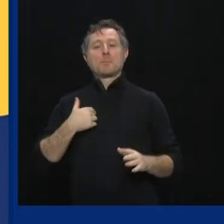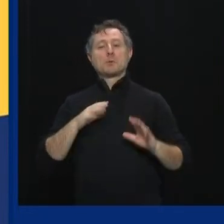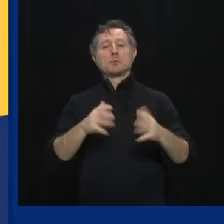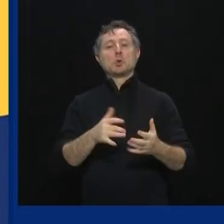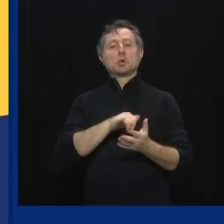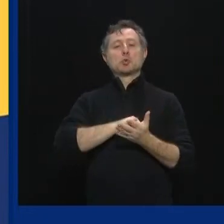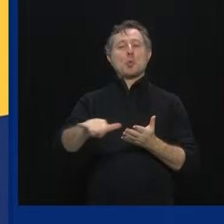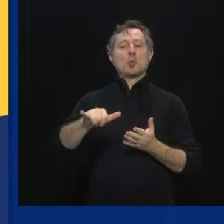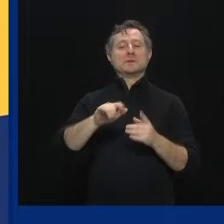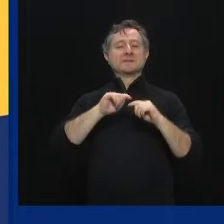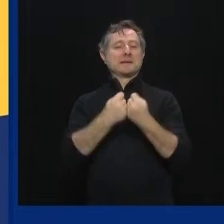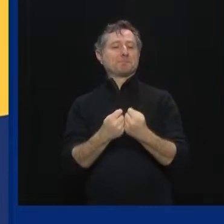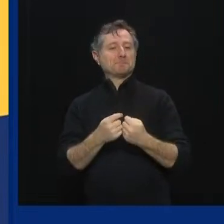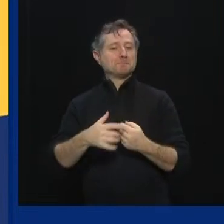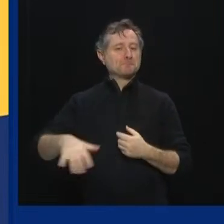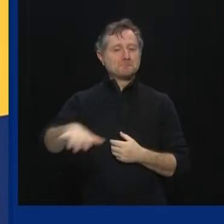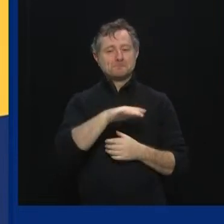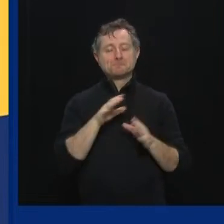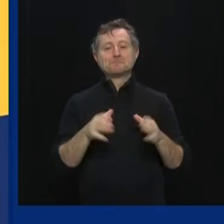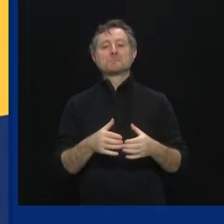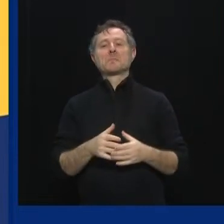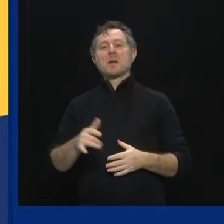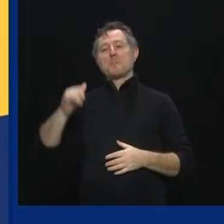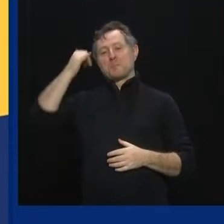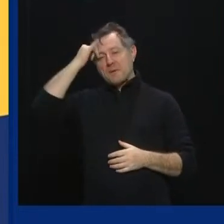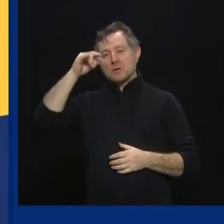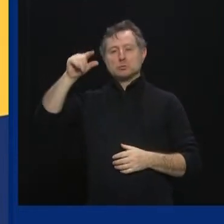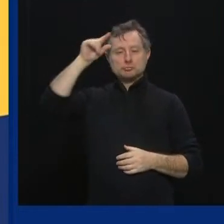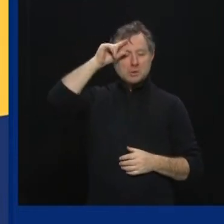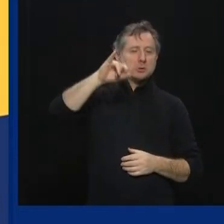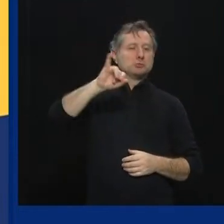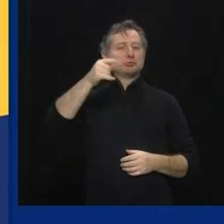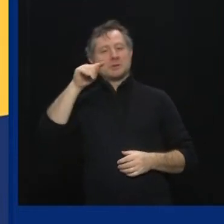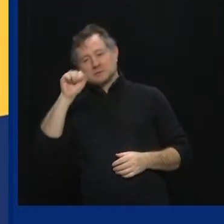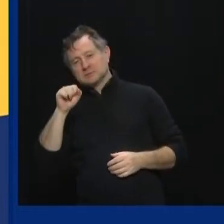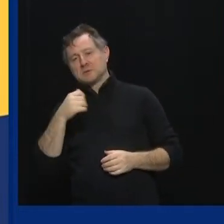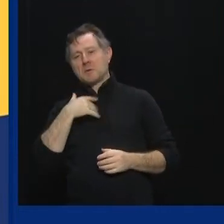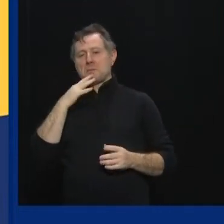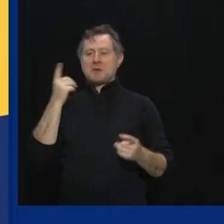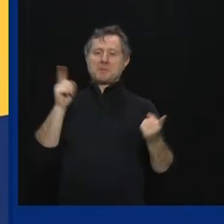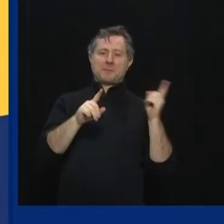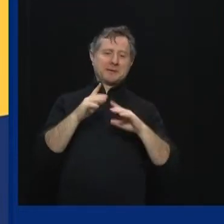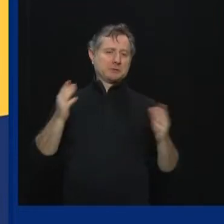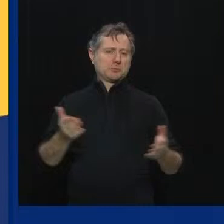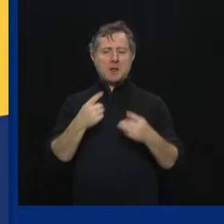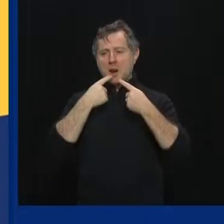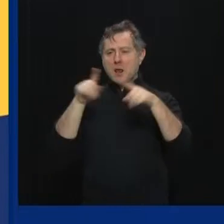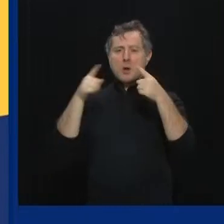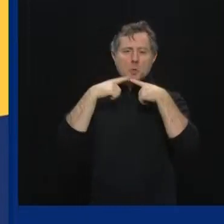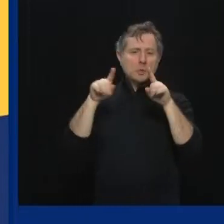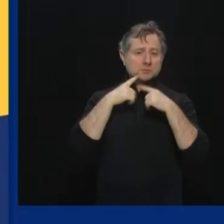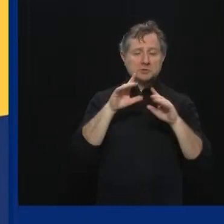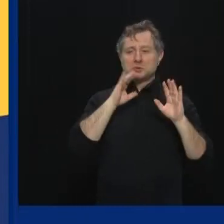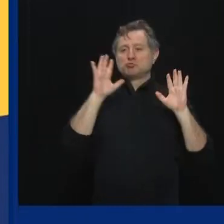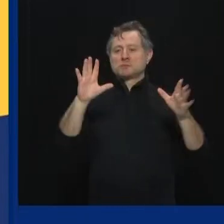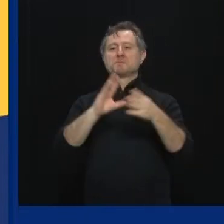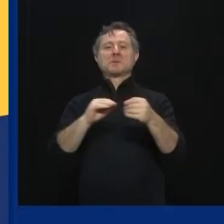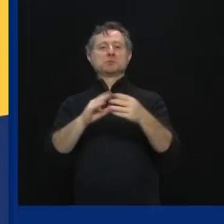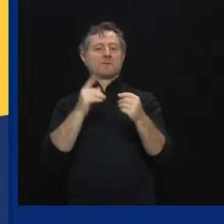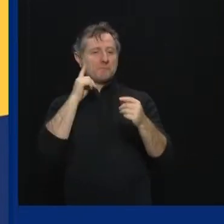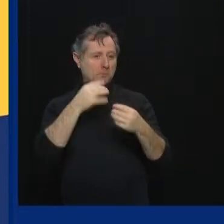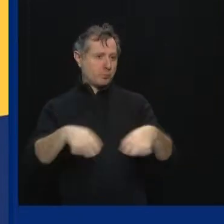and the Bills, for stepping up. We saw them here a couple weeks ago, and they've done a great job in getting the message out about how important it is for people to get